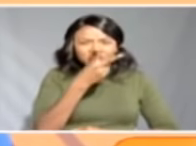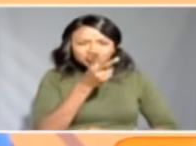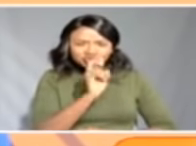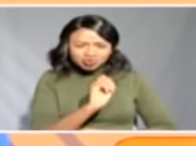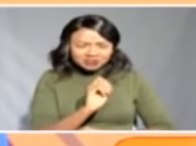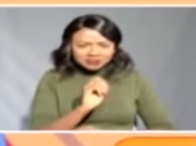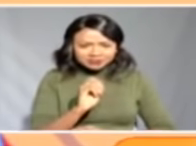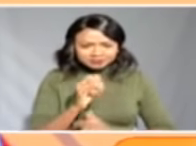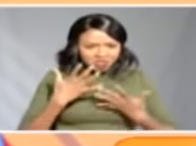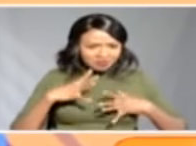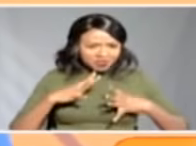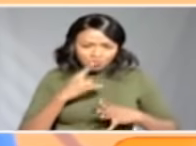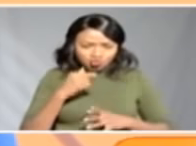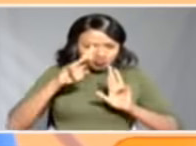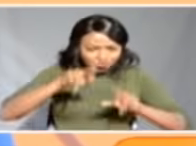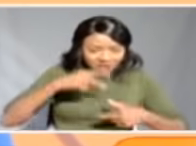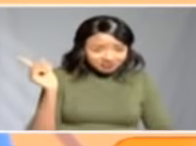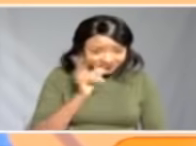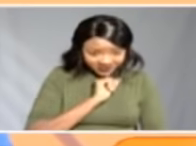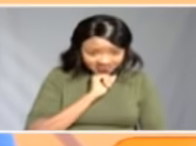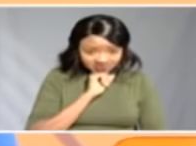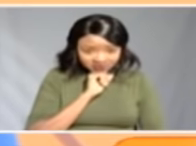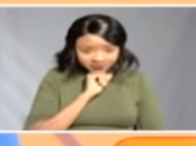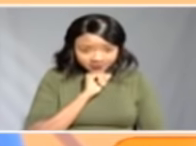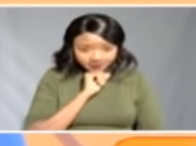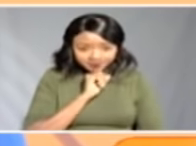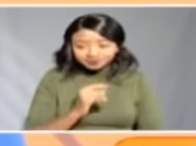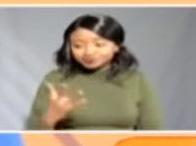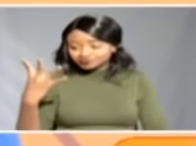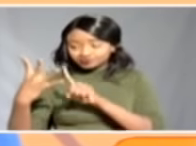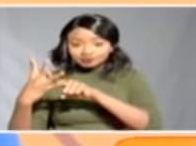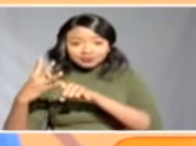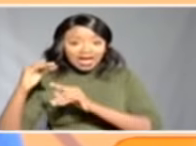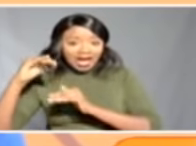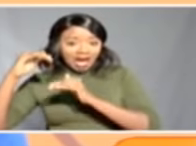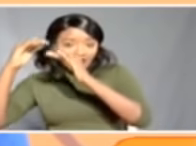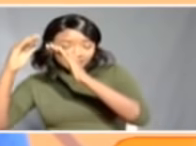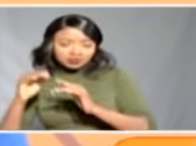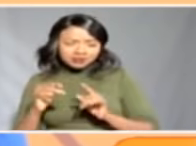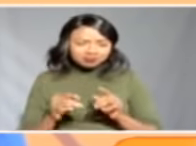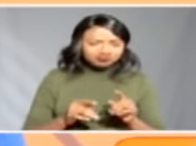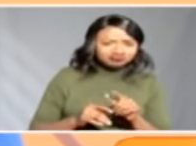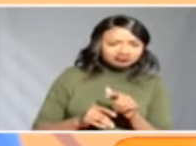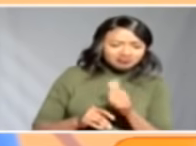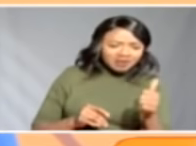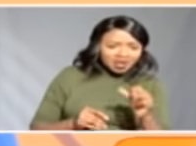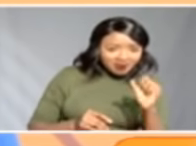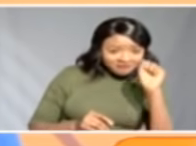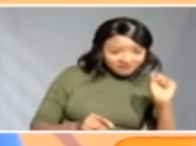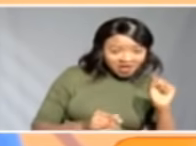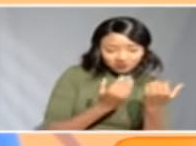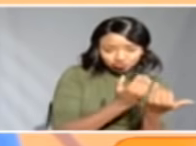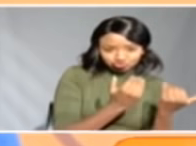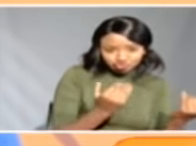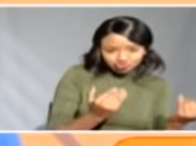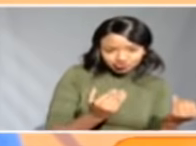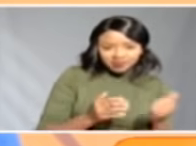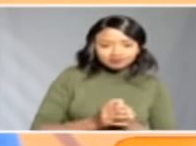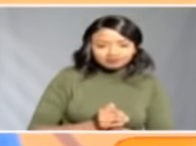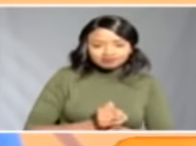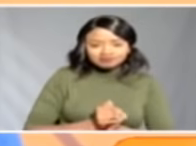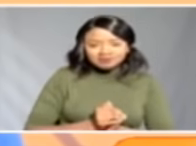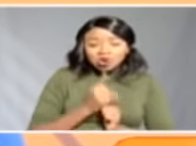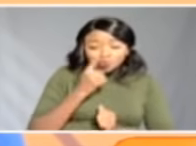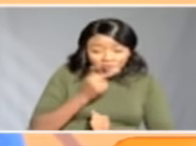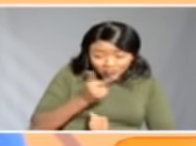by religious leaders. Four of them were adults five of them were children who were abused